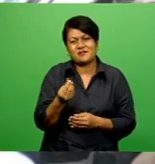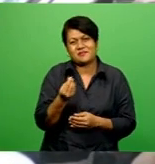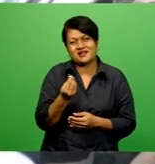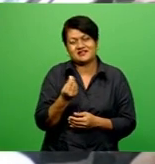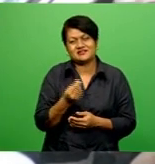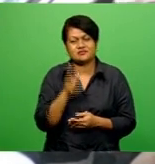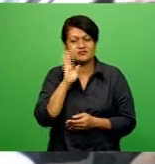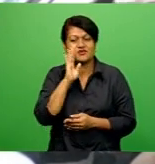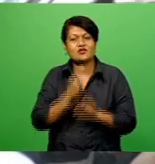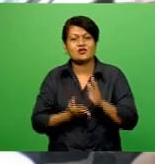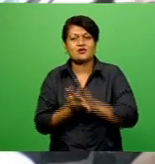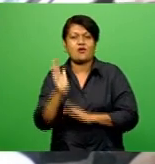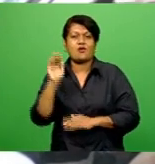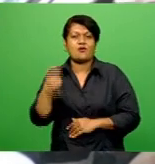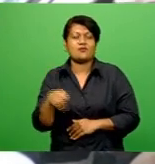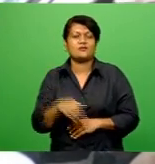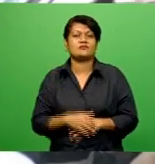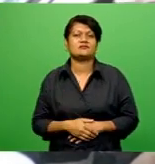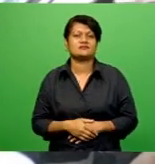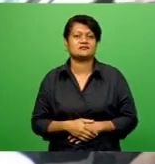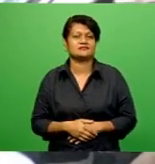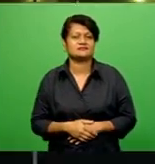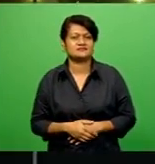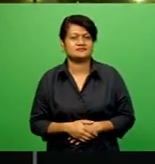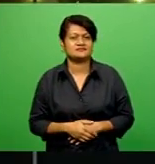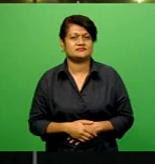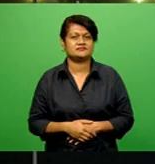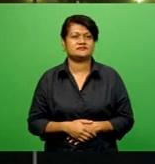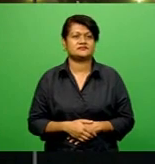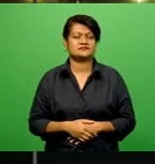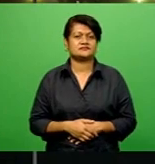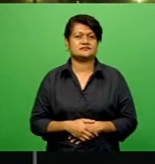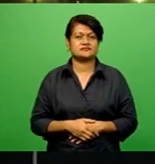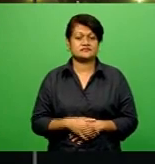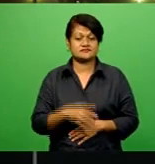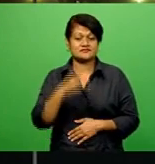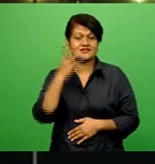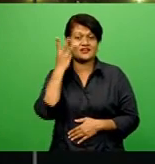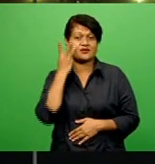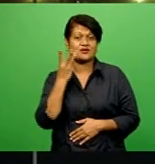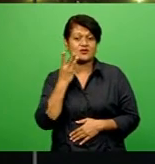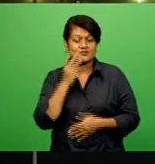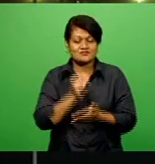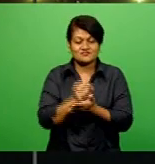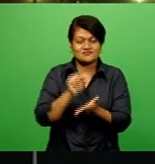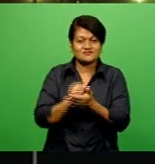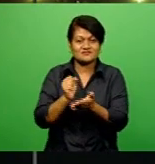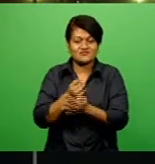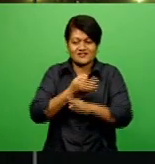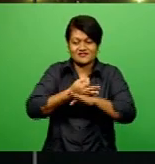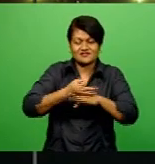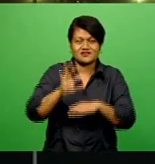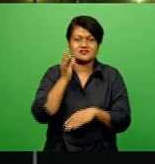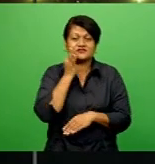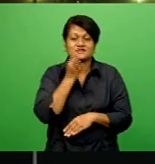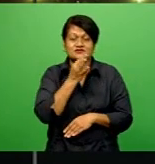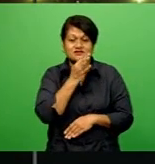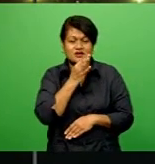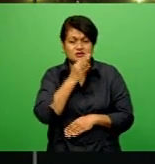home. Felipe Naikaso, FBC News. The women selling fresh flowers at the Suva market are